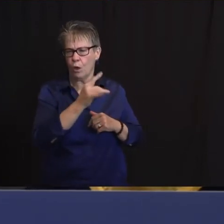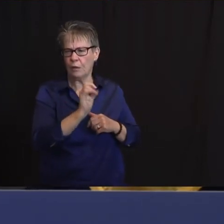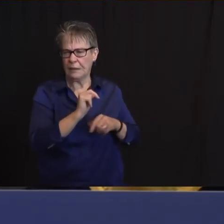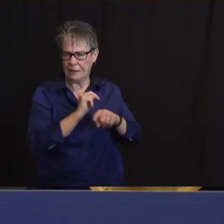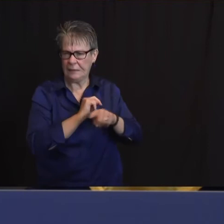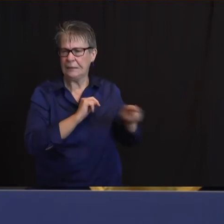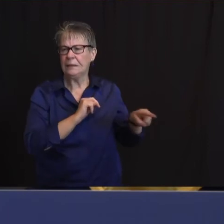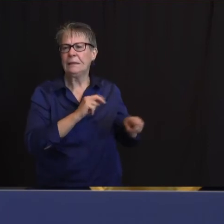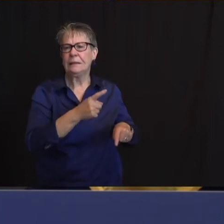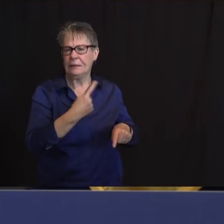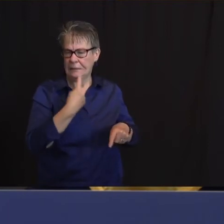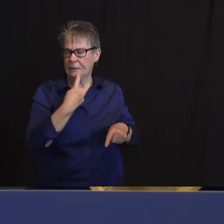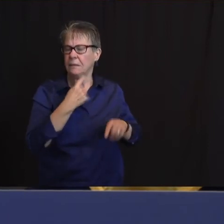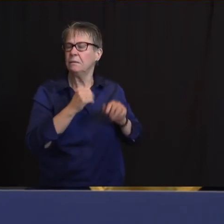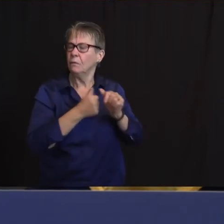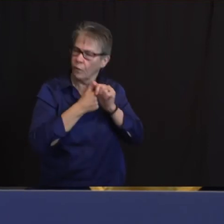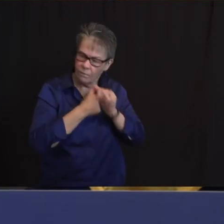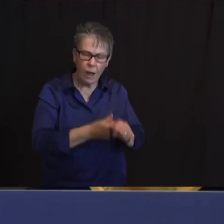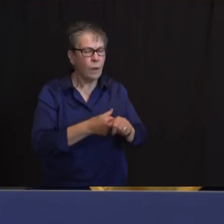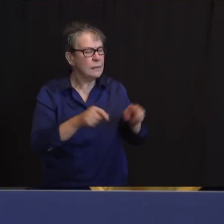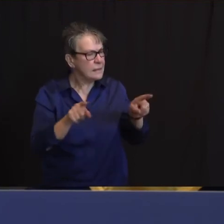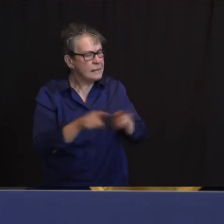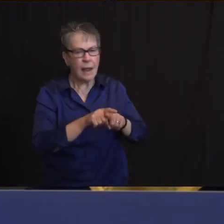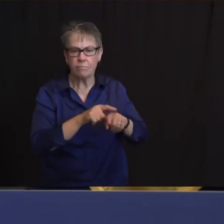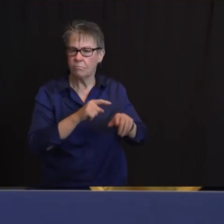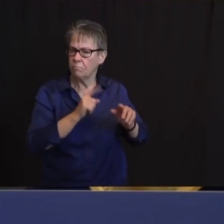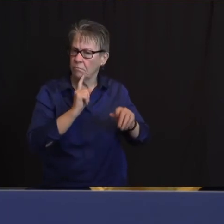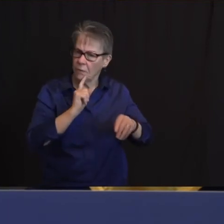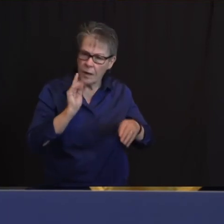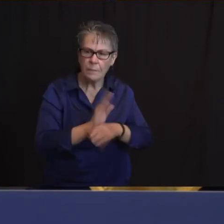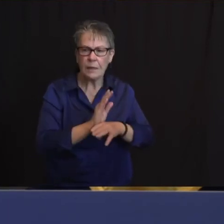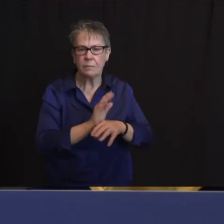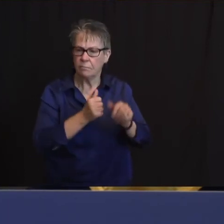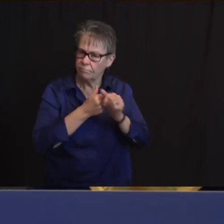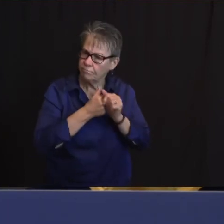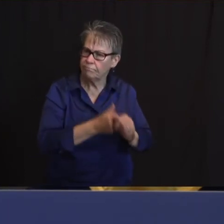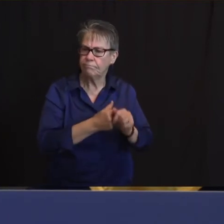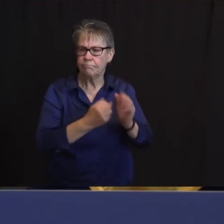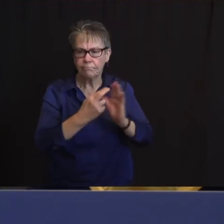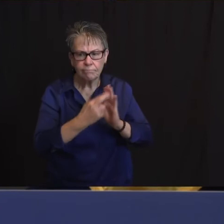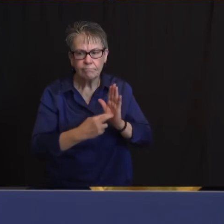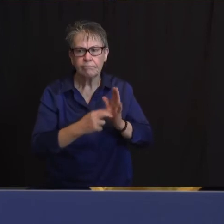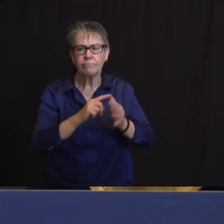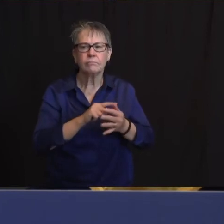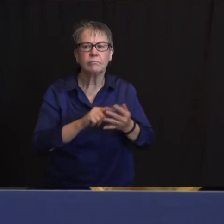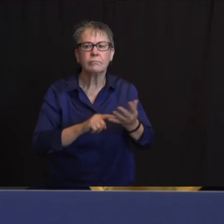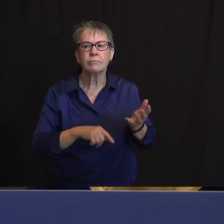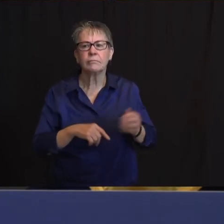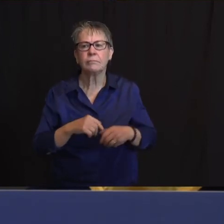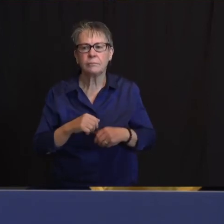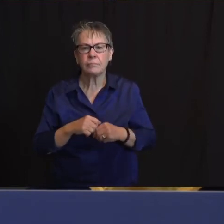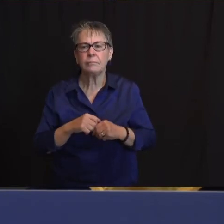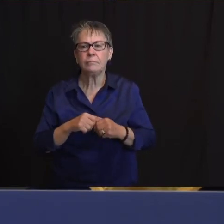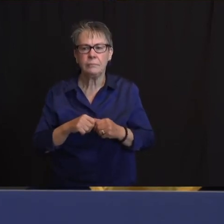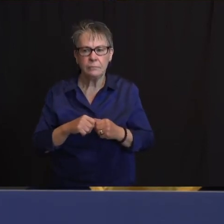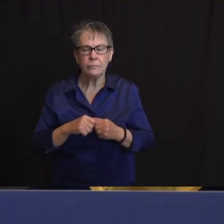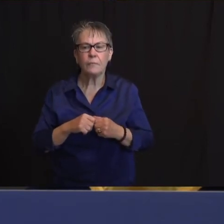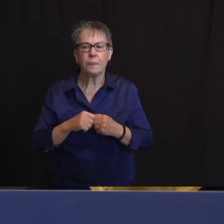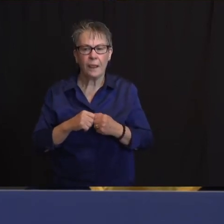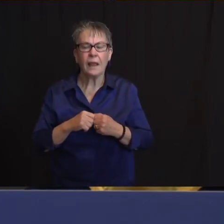commitment. As of this morning, at least, Judy, I'm looking at between the two channels, 76,697